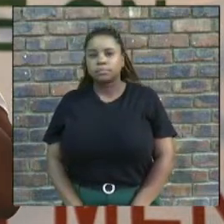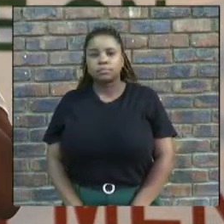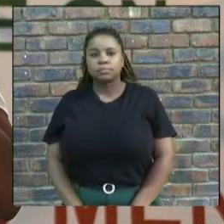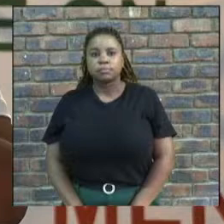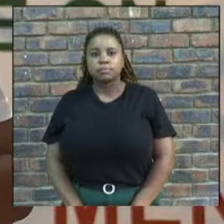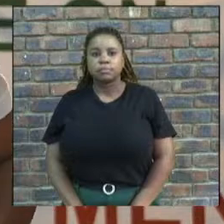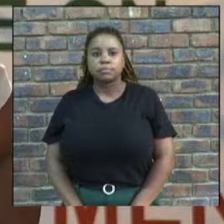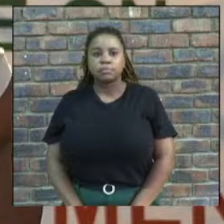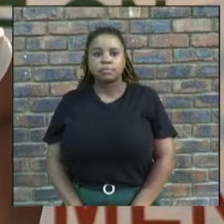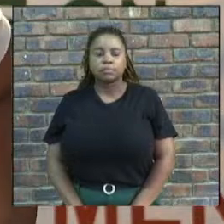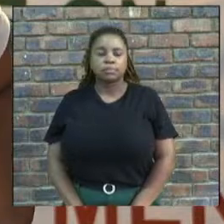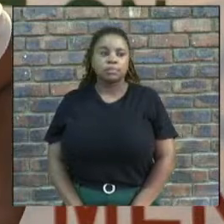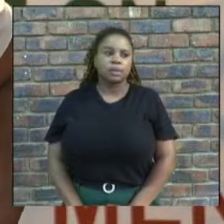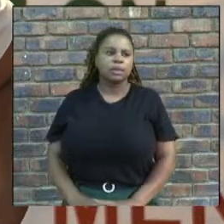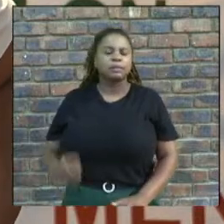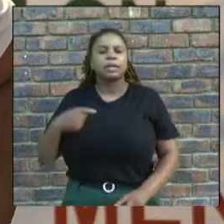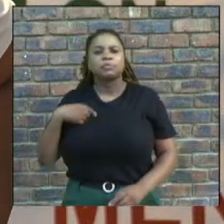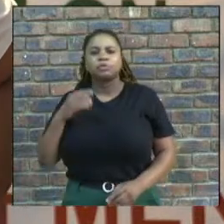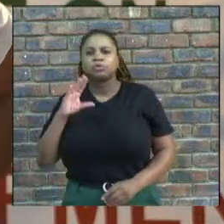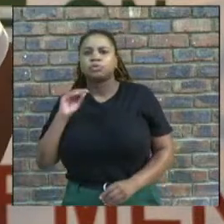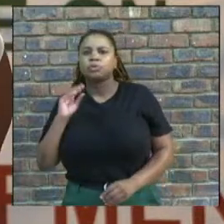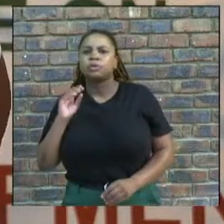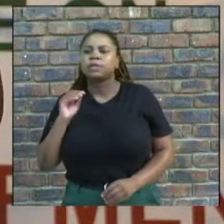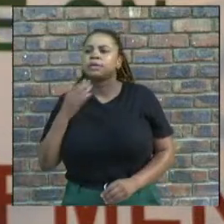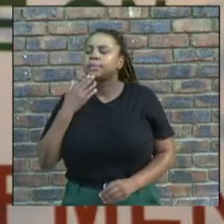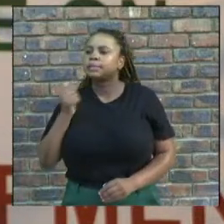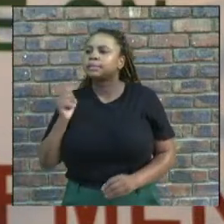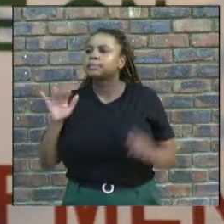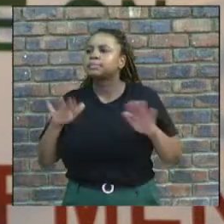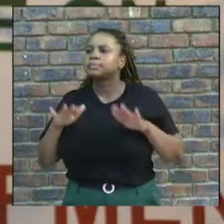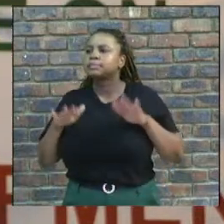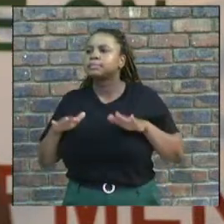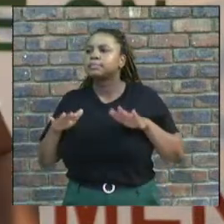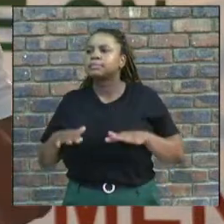Matsiriso wa bua. Ha Matsiriso wa bua kopa o mamelwa.